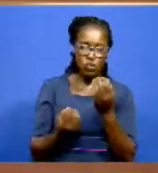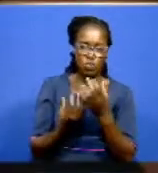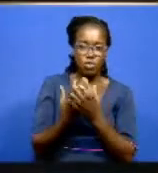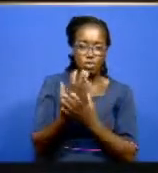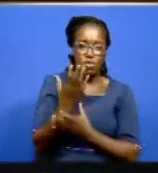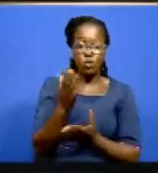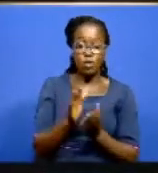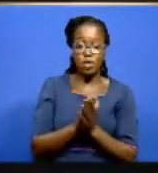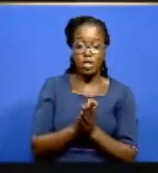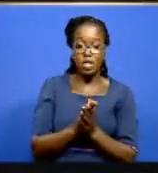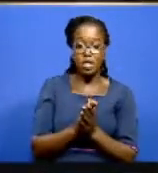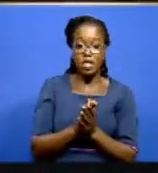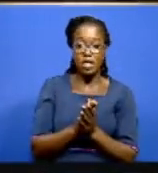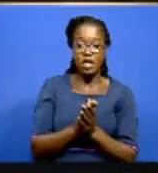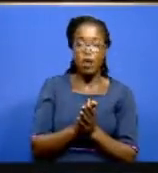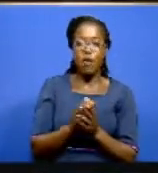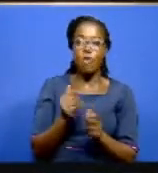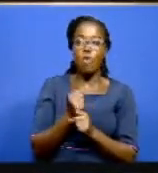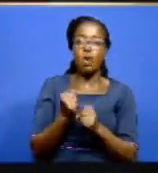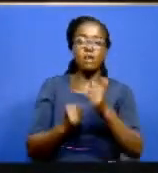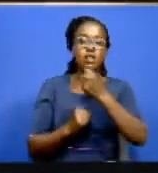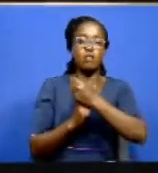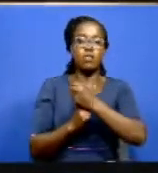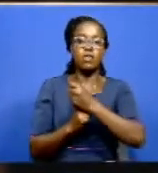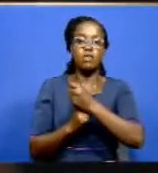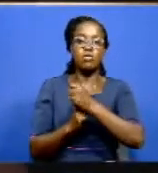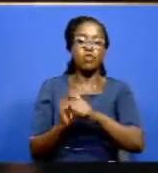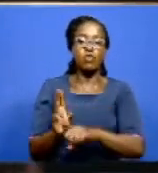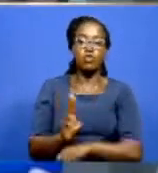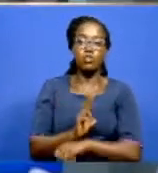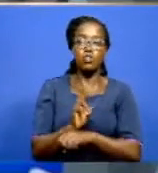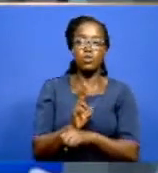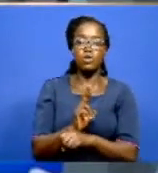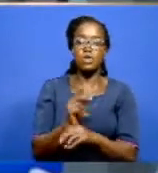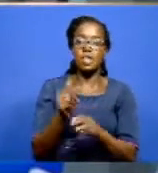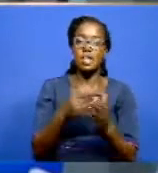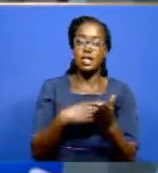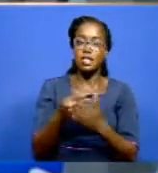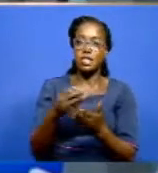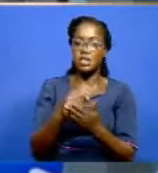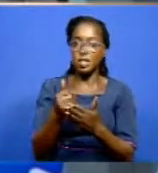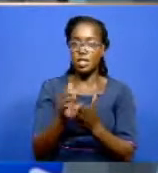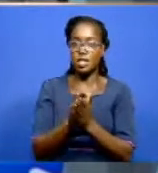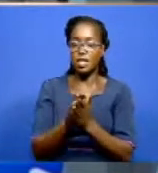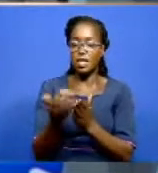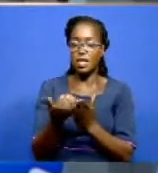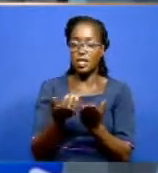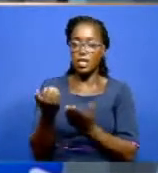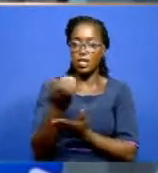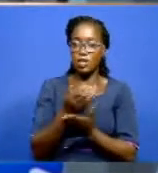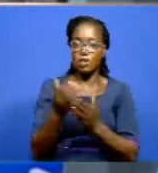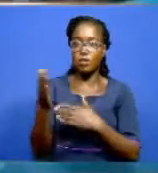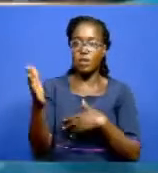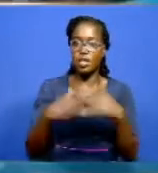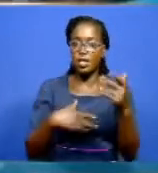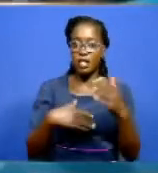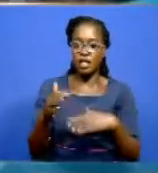that China needs to step up support for consumption. Retail sales, another key economic indicator, climbed